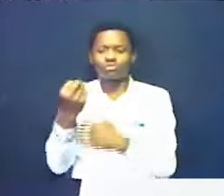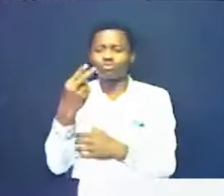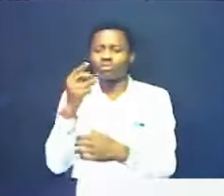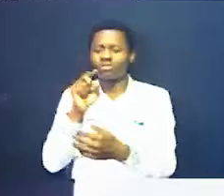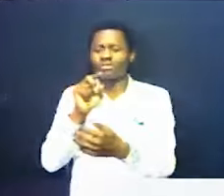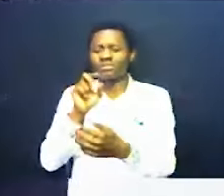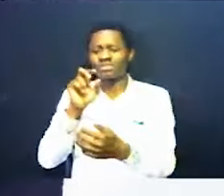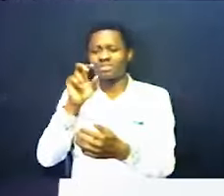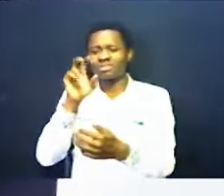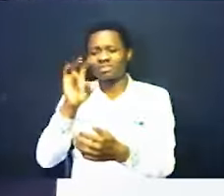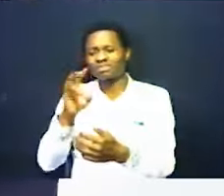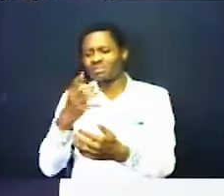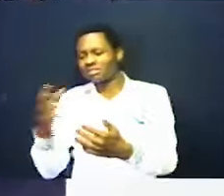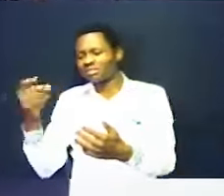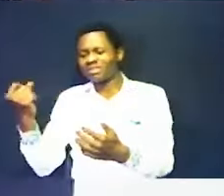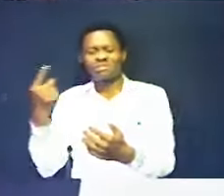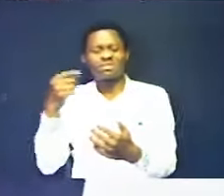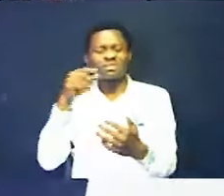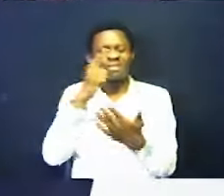12:7-11?